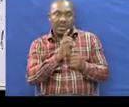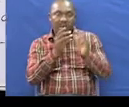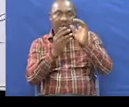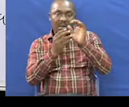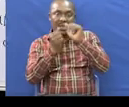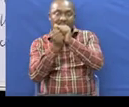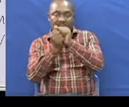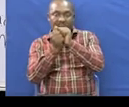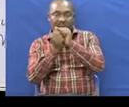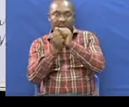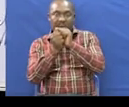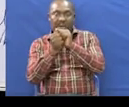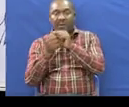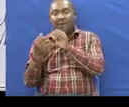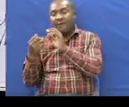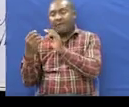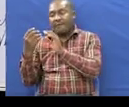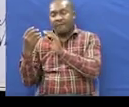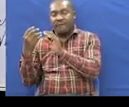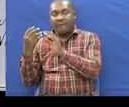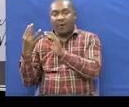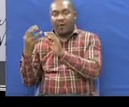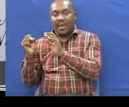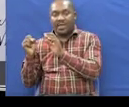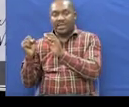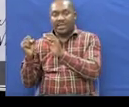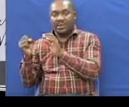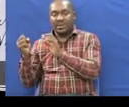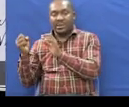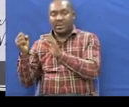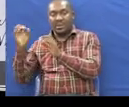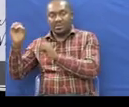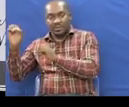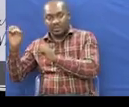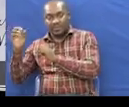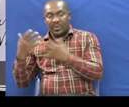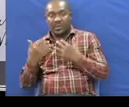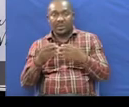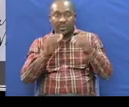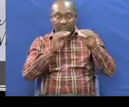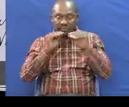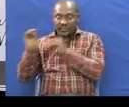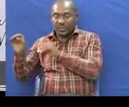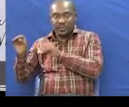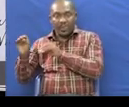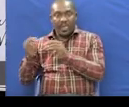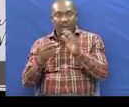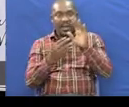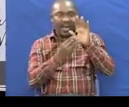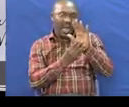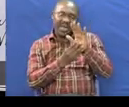copper from the expected one which is this one to this stable